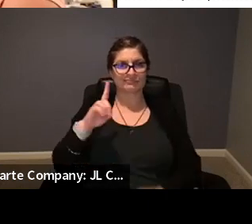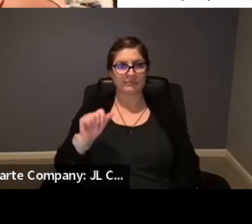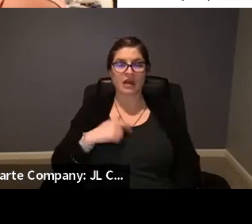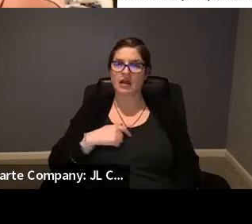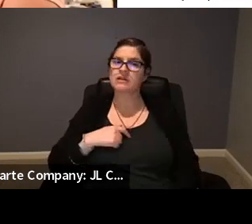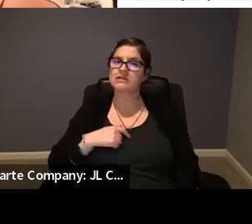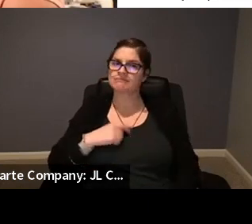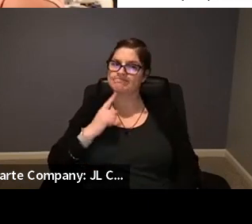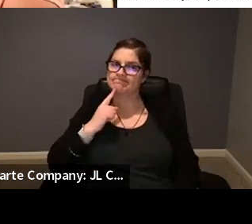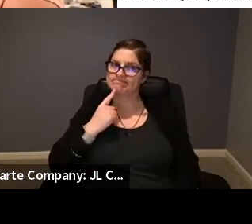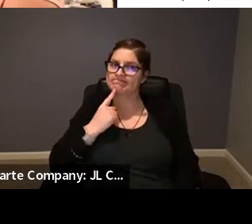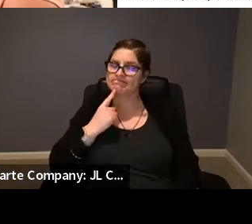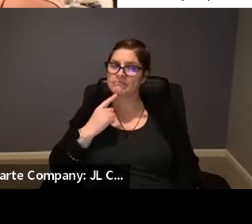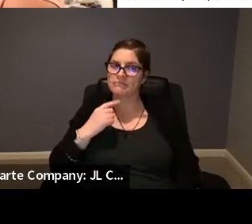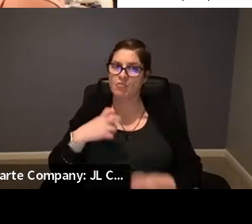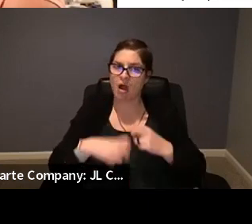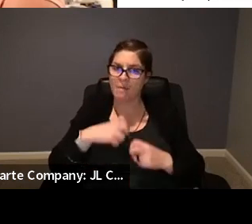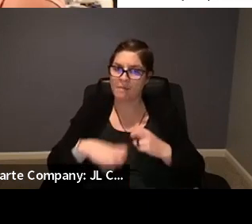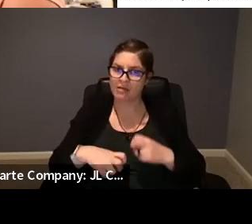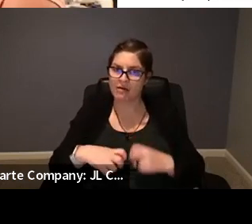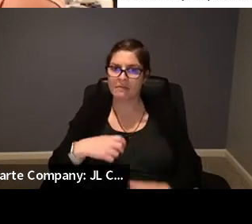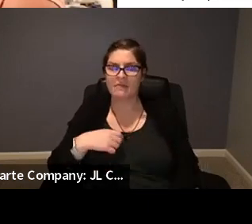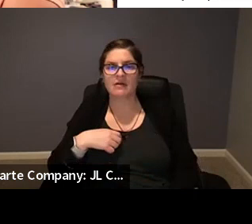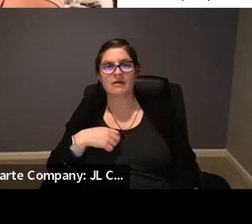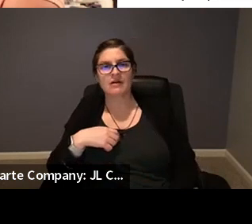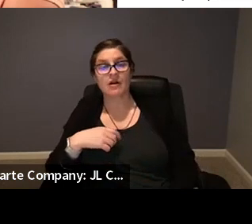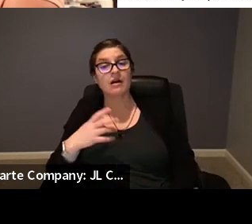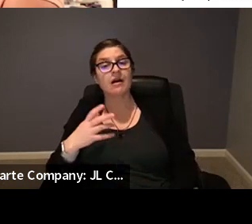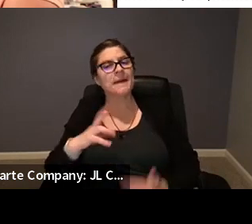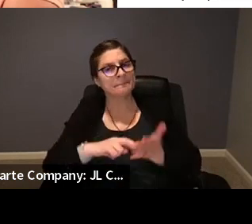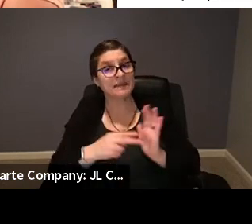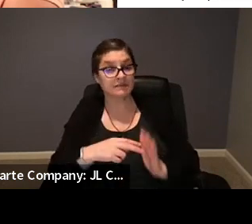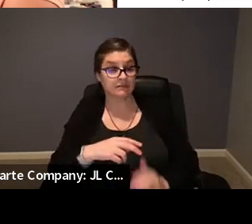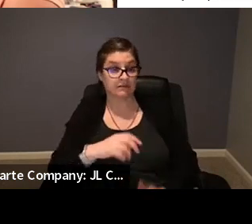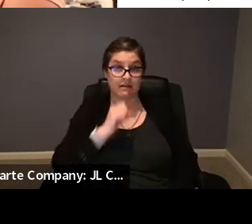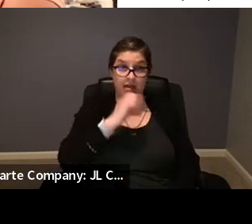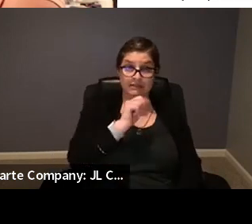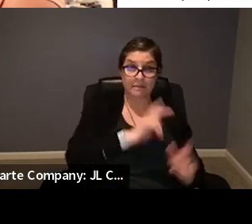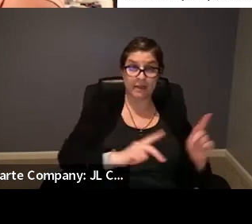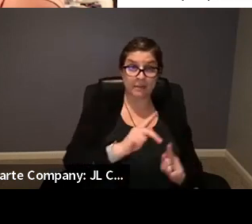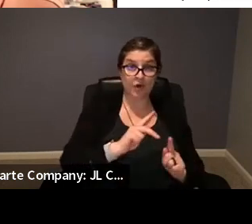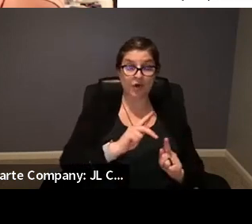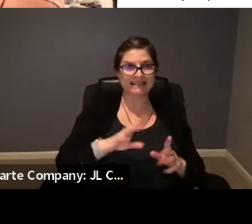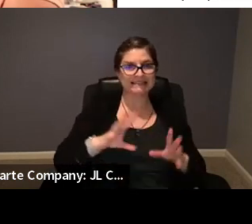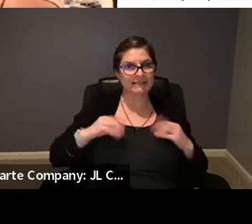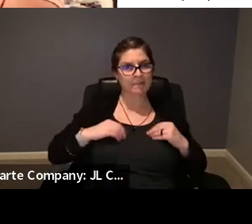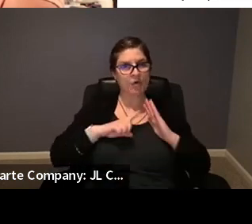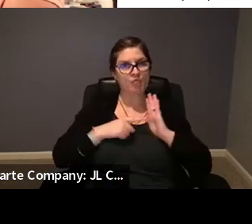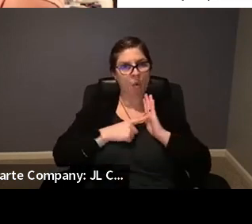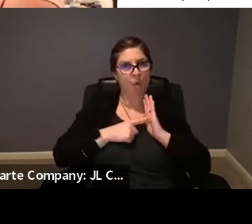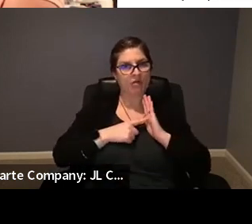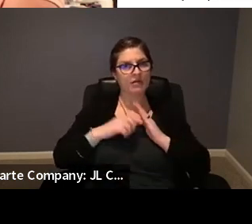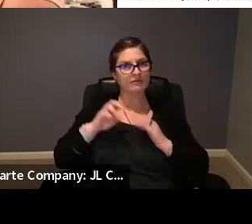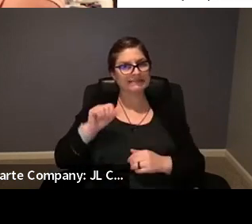problem. Disabled mimicry being when non-disabled people play disabled roles. But I think there's